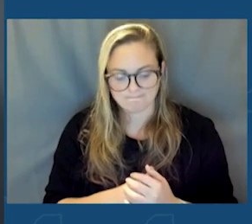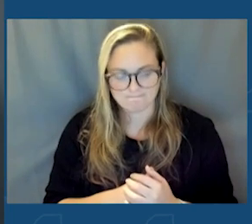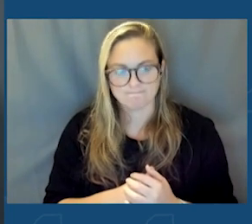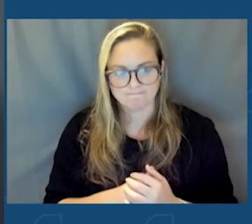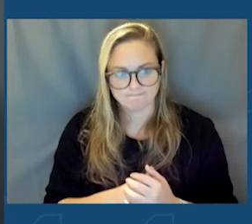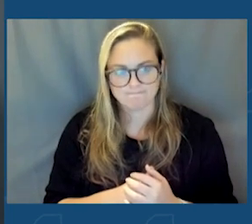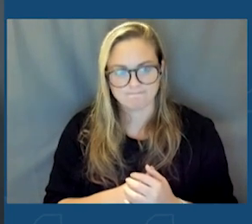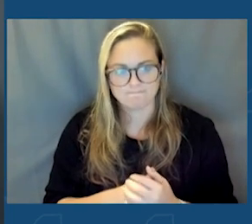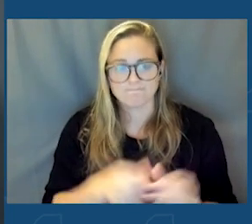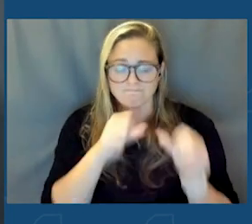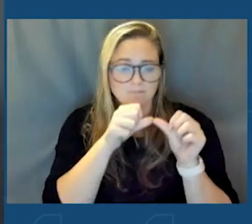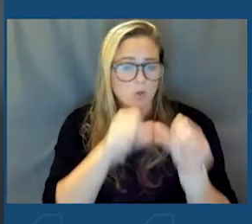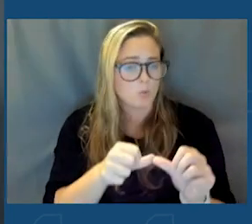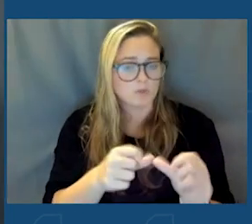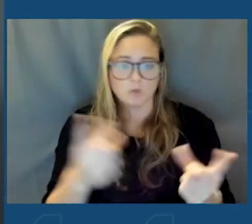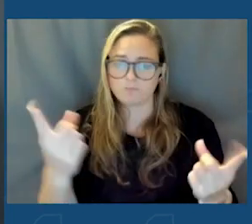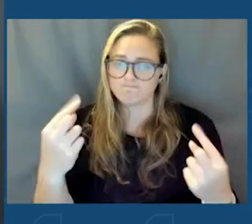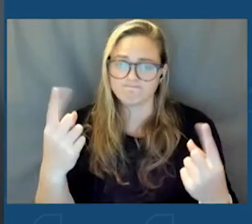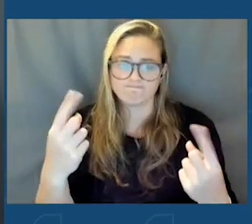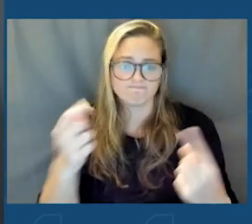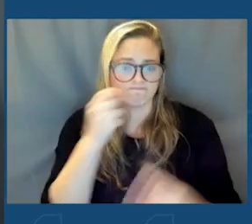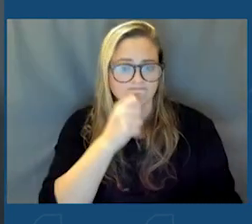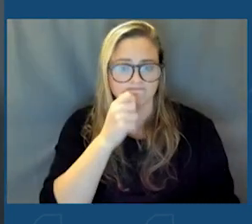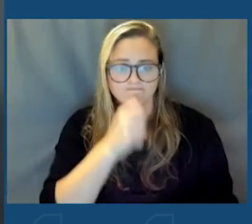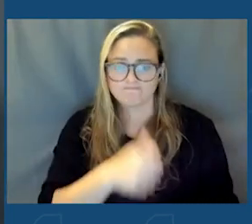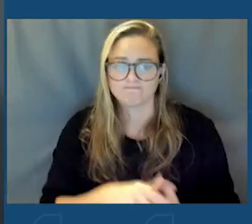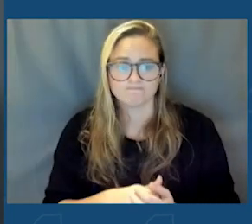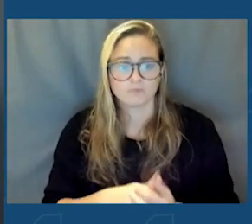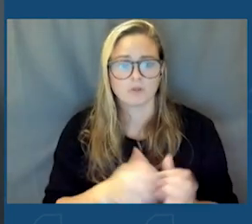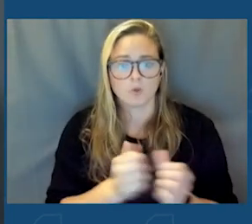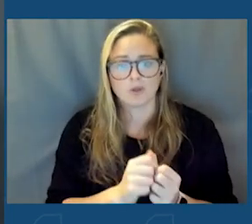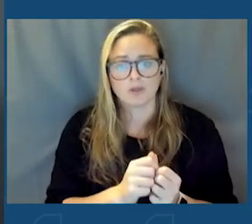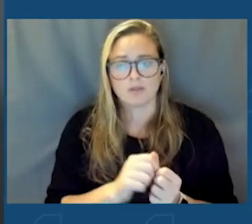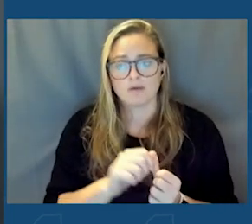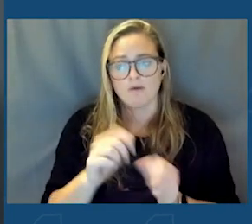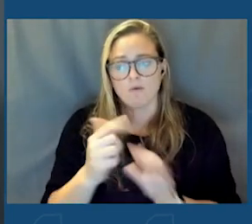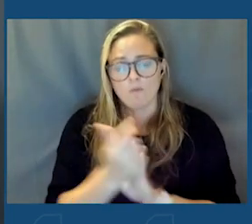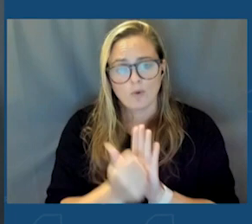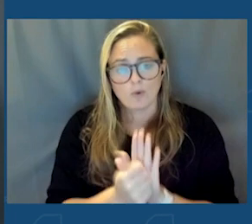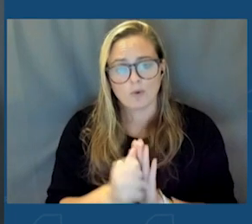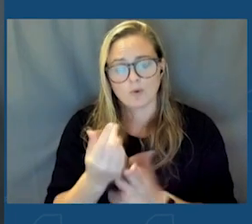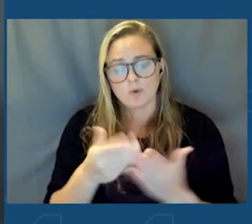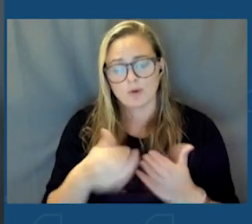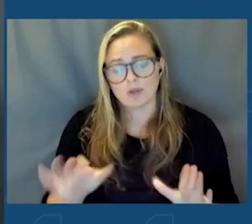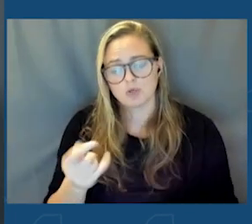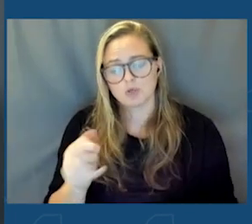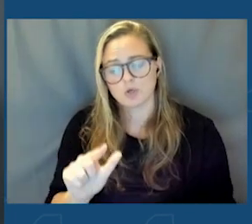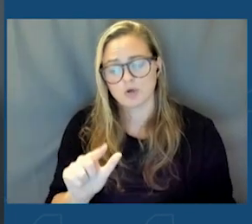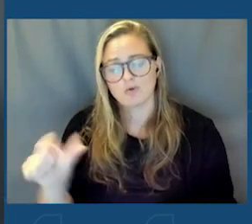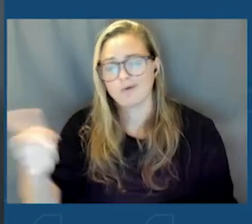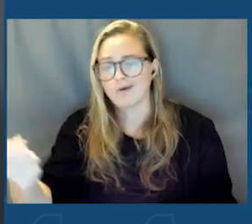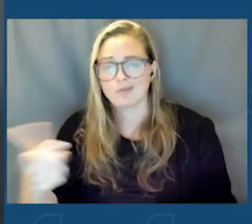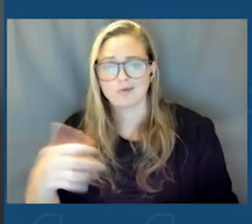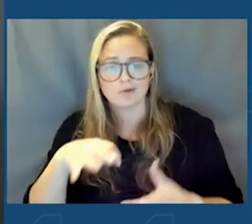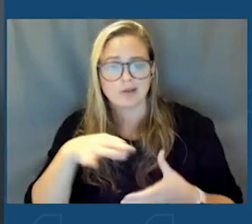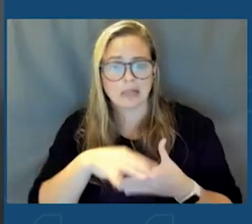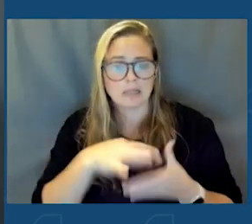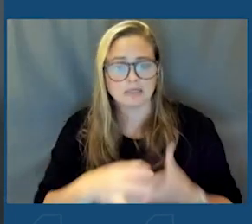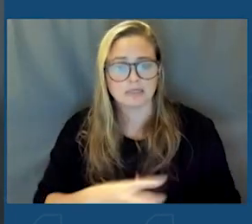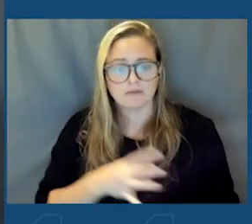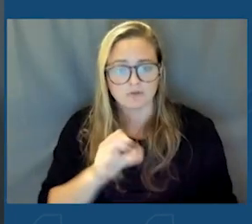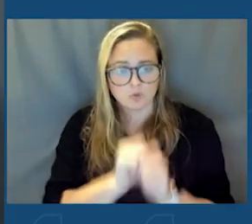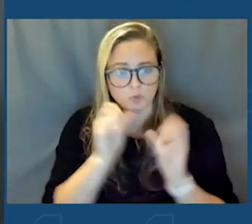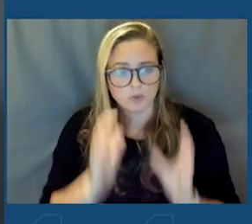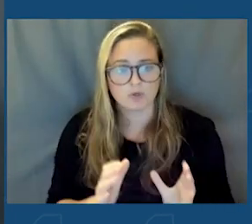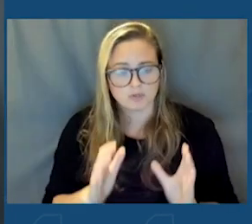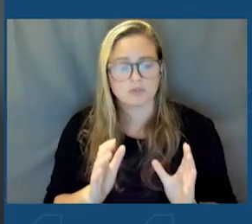I'll continue to come, along with our Attorney General, Tish James, our other elected officials, because it's